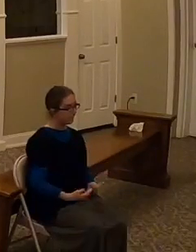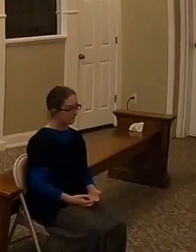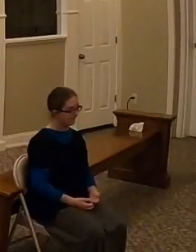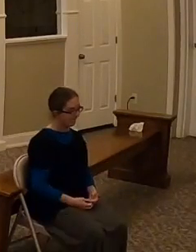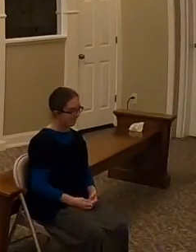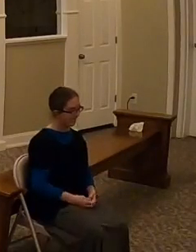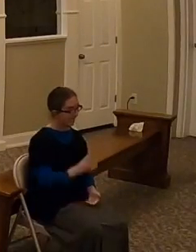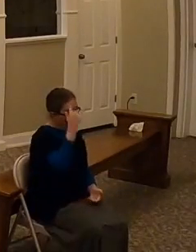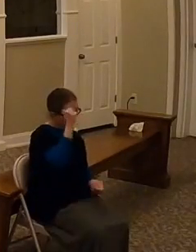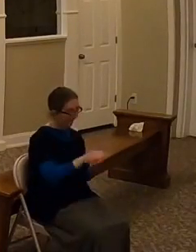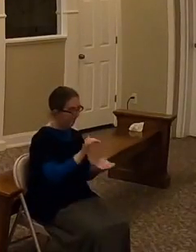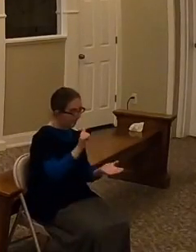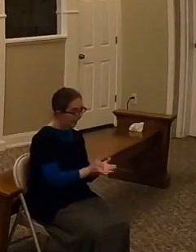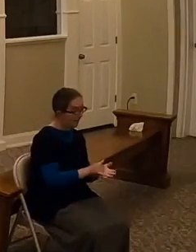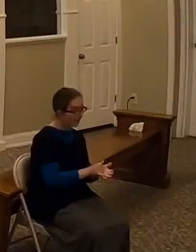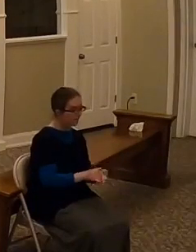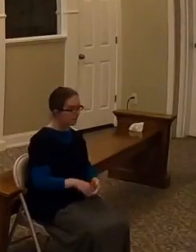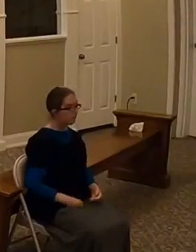You believe that?